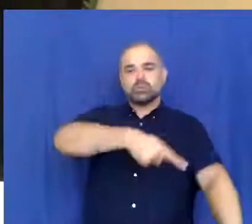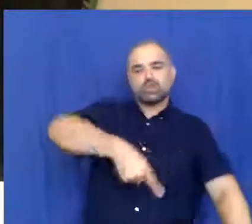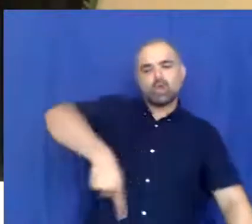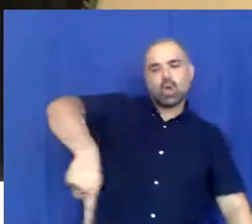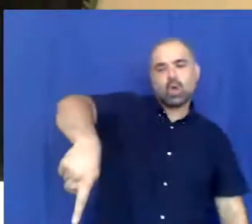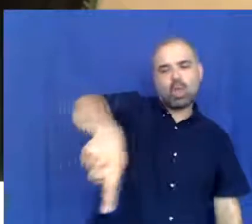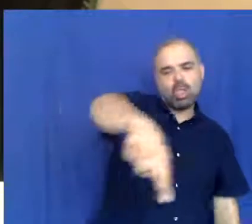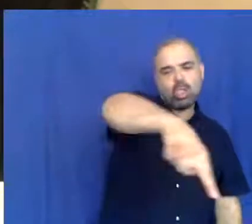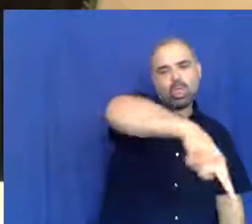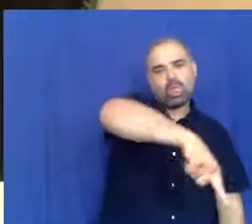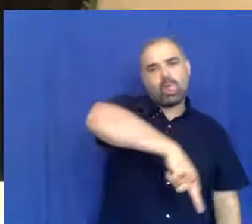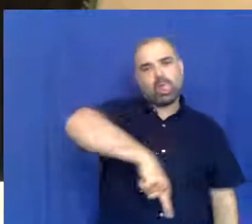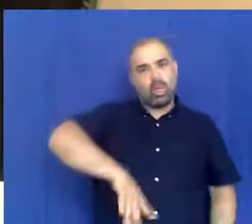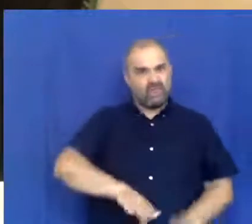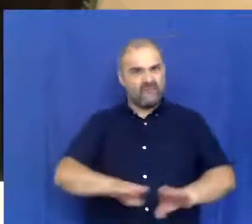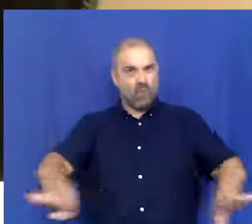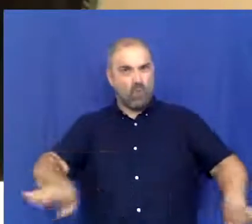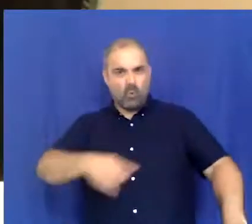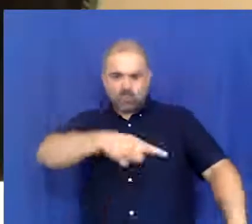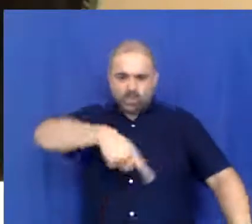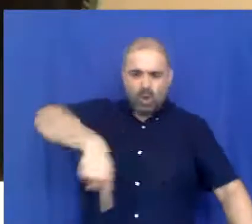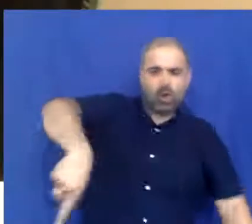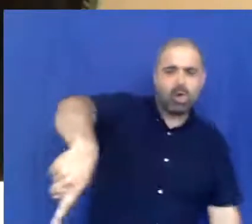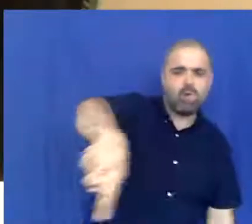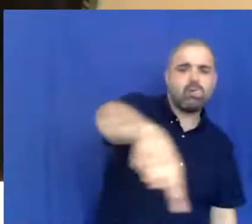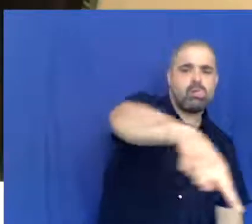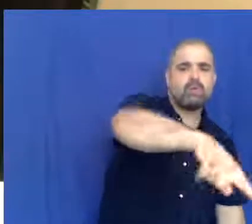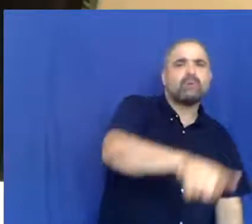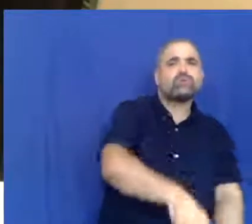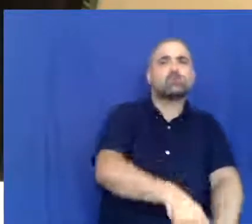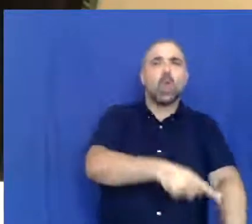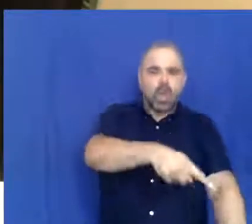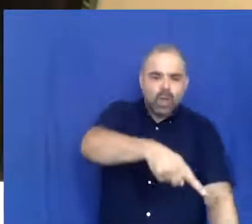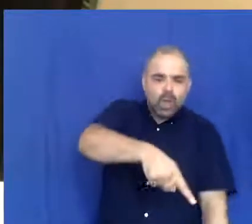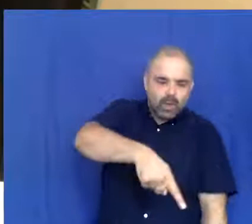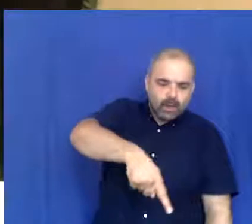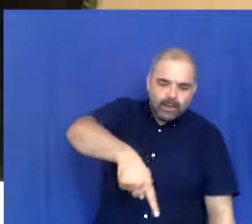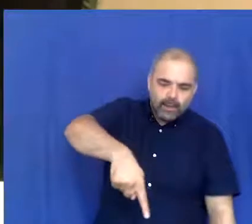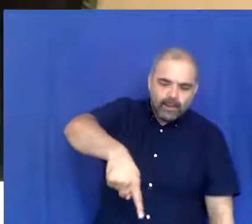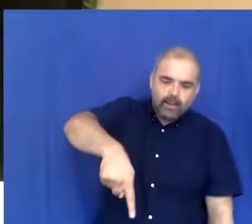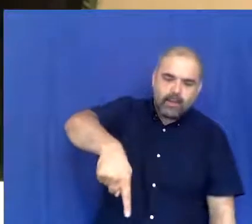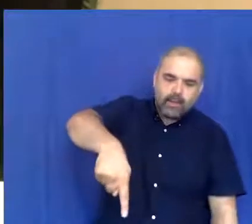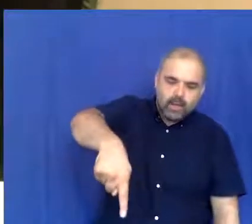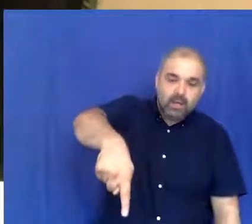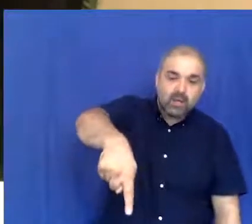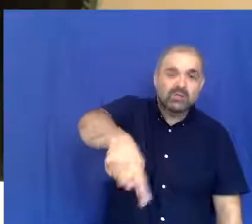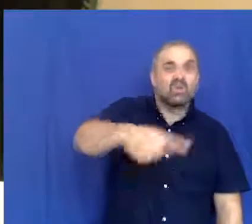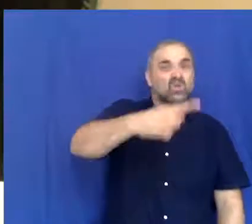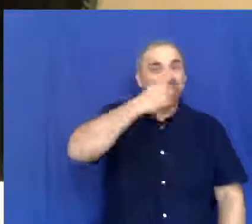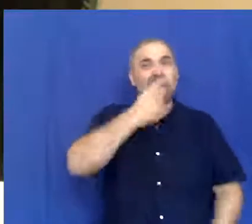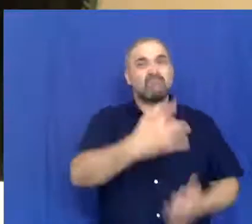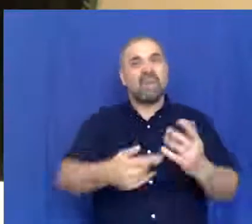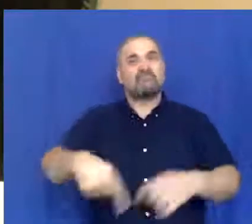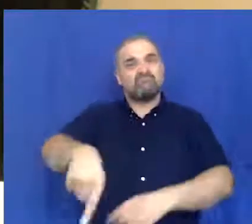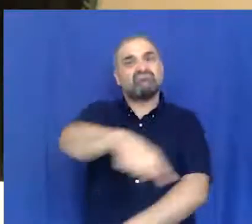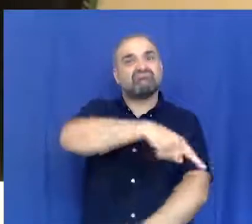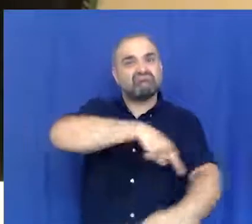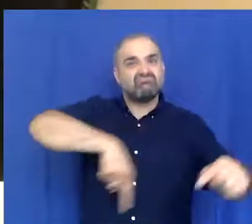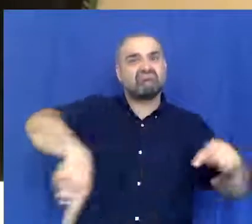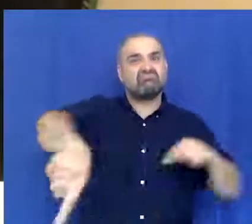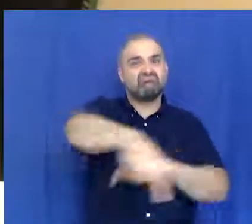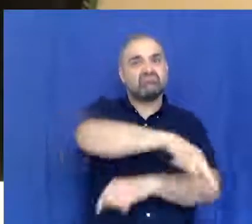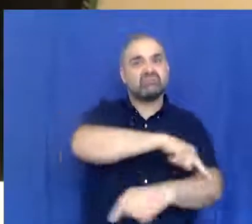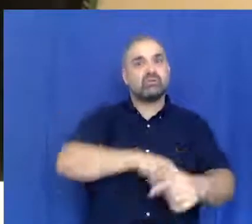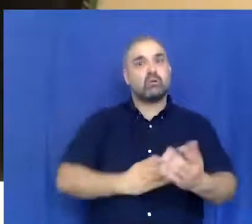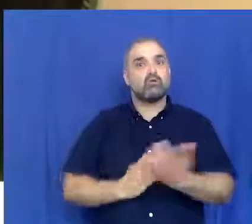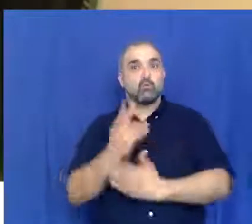slow circle on the floor in front of you. You can go around many times,